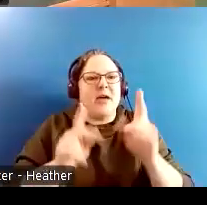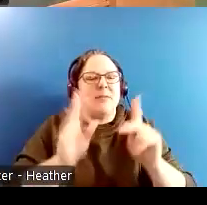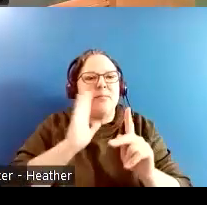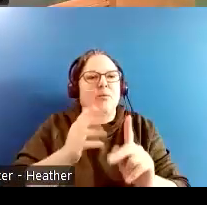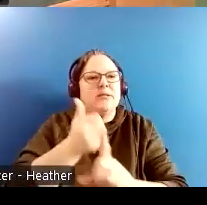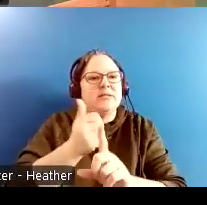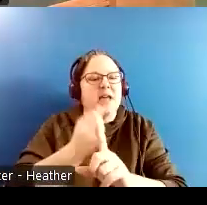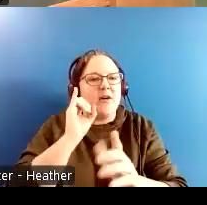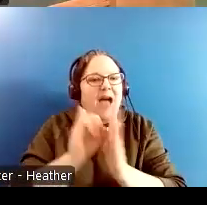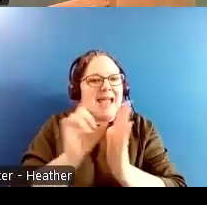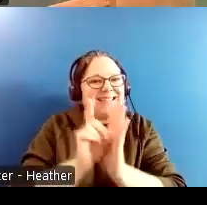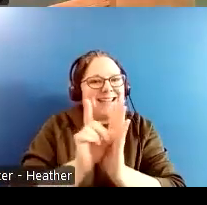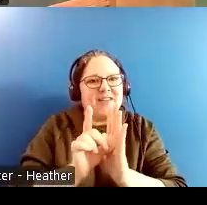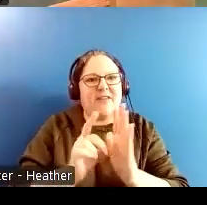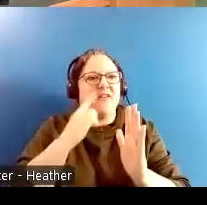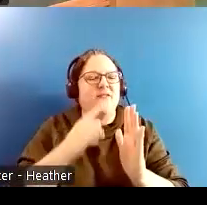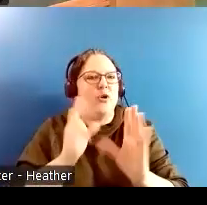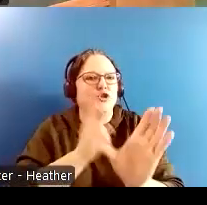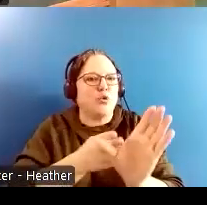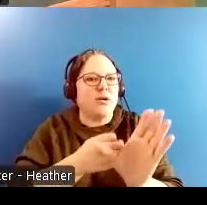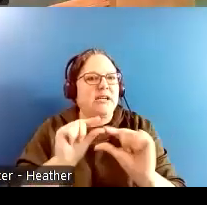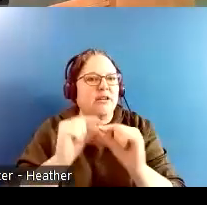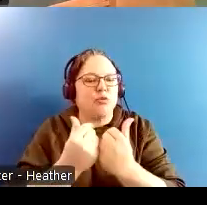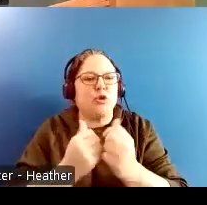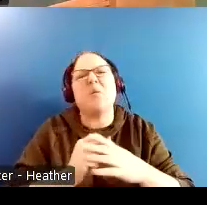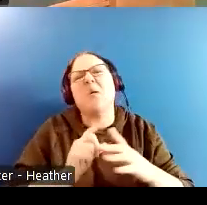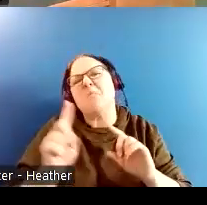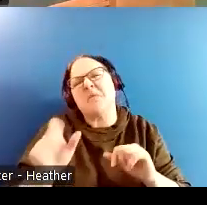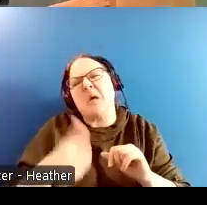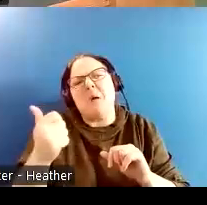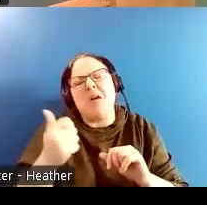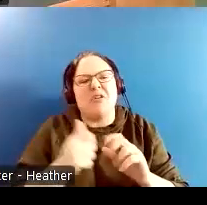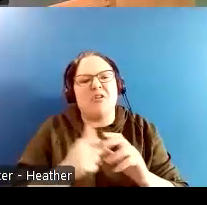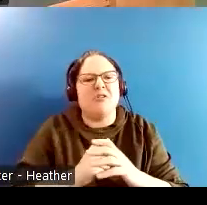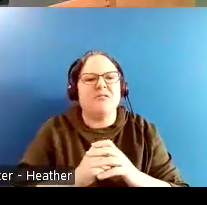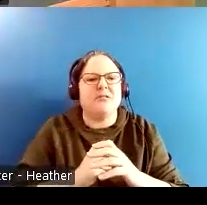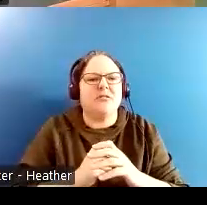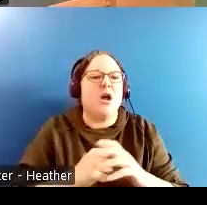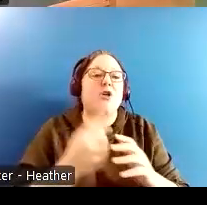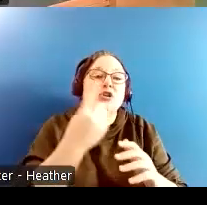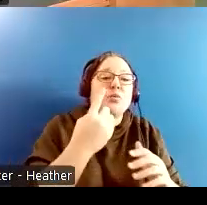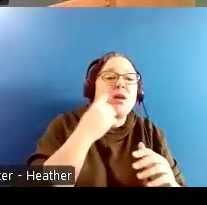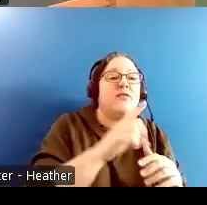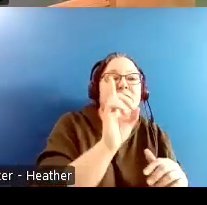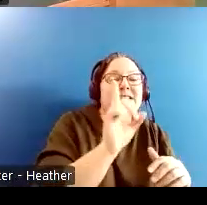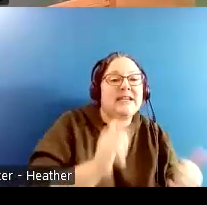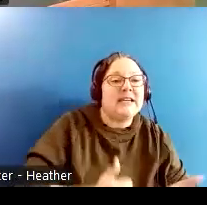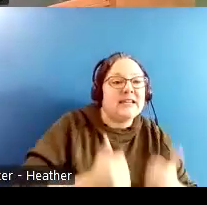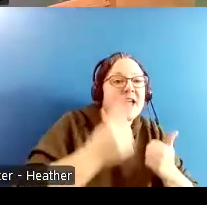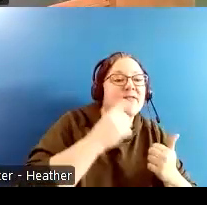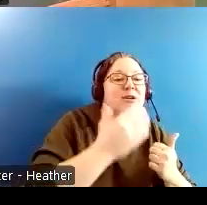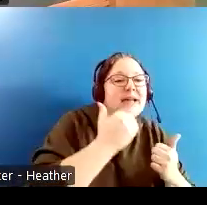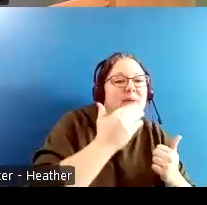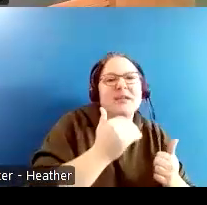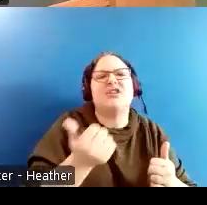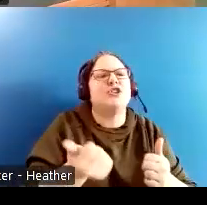certain internet support groups. But there were other ones. You can see here, this D-Life is for diabetes, MyLVAD. There were just so many